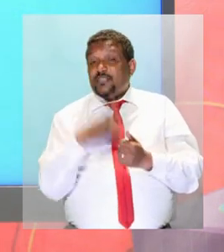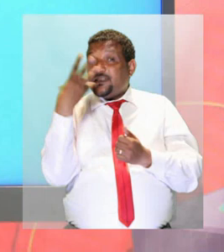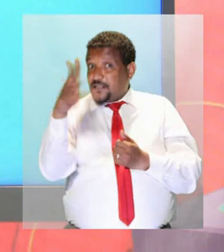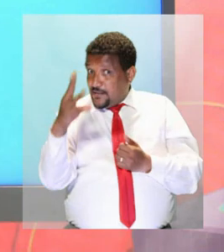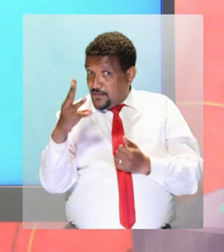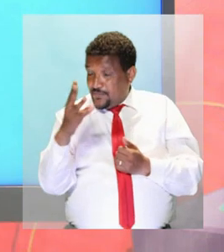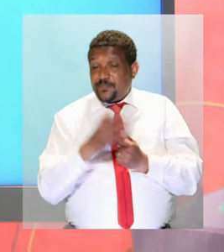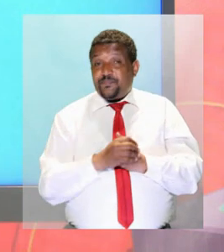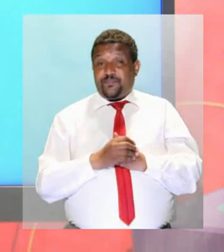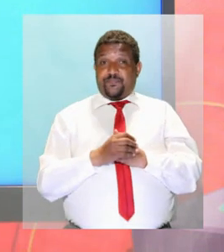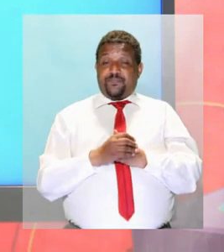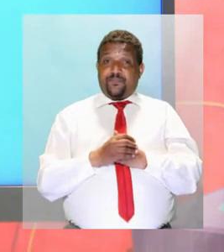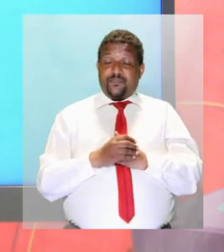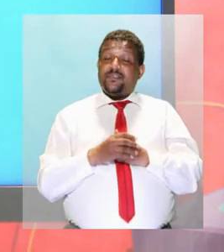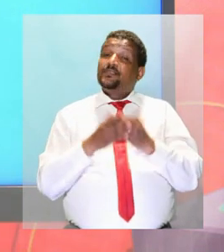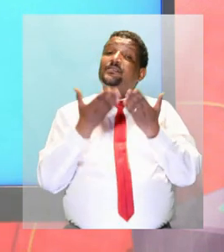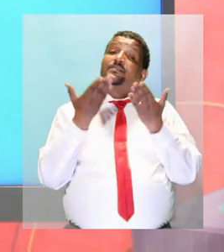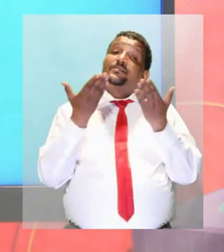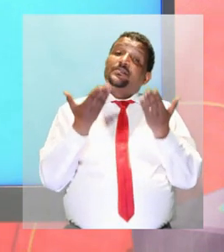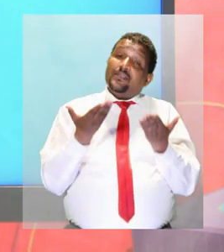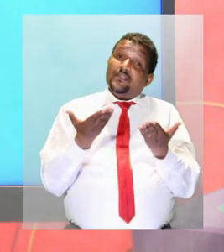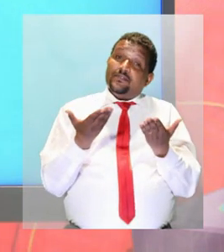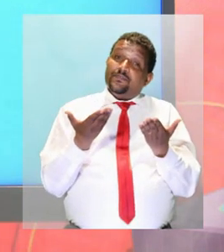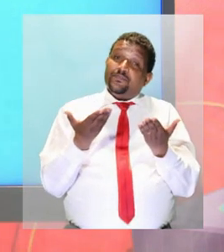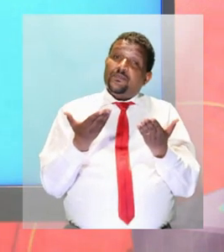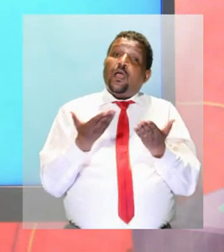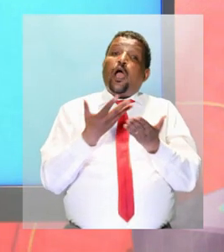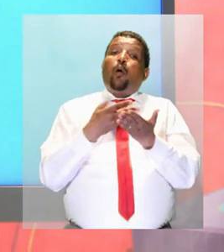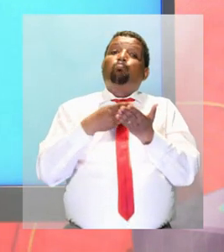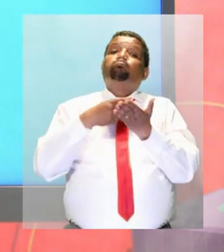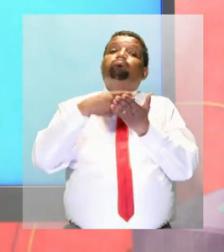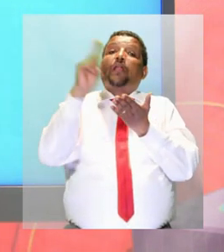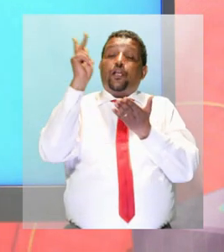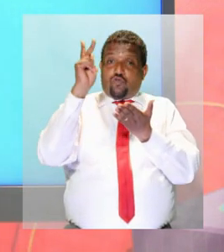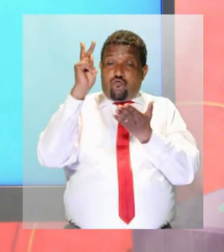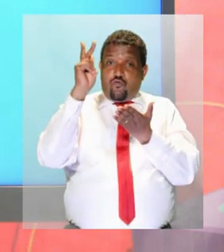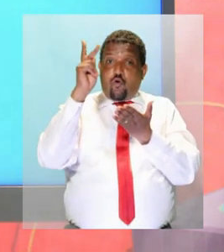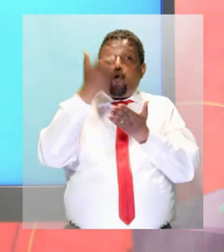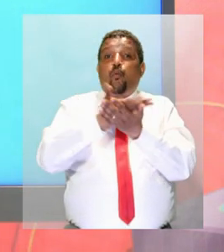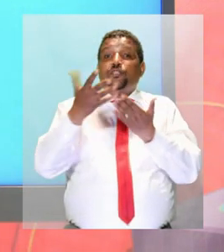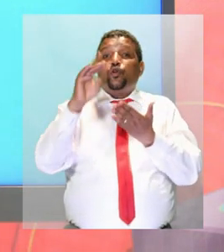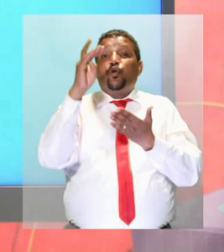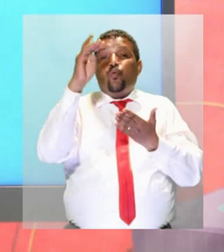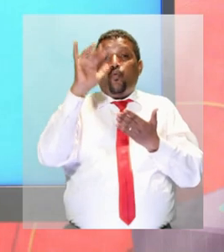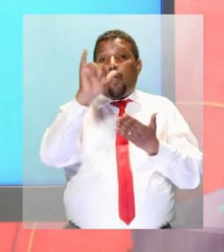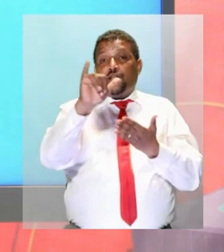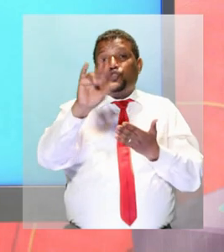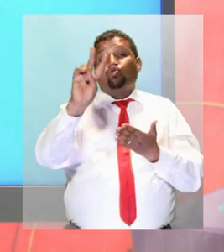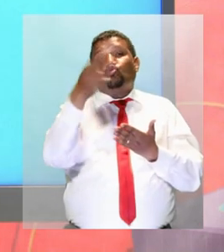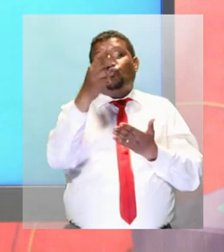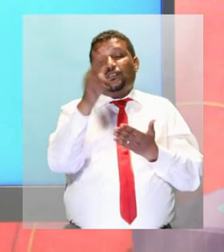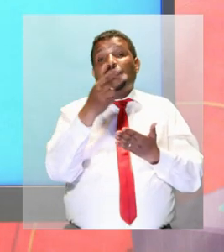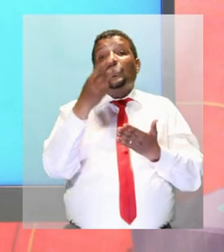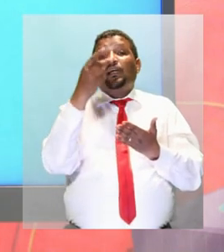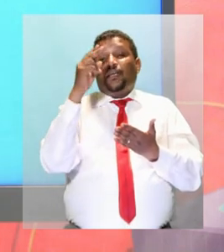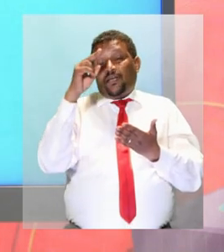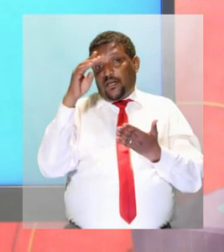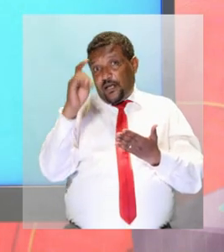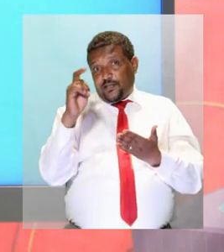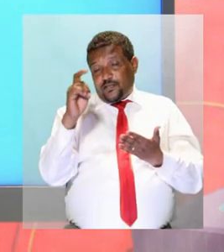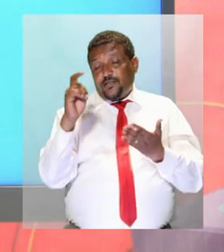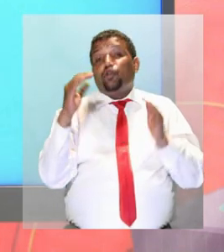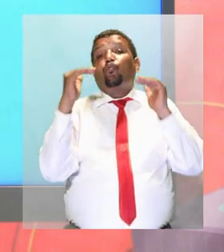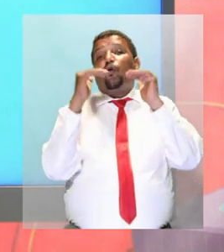16, then the price of commodity Y is 2 ber, and this 8 equals to 8. And